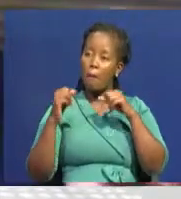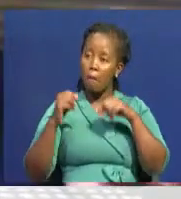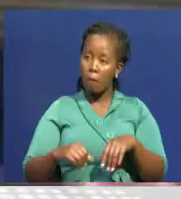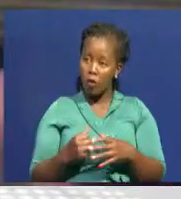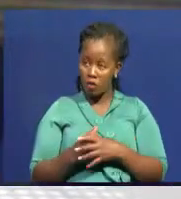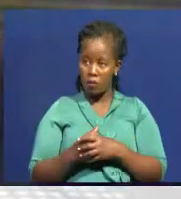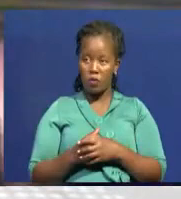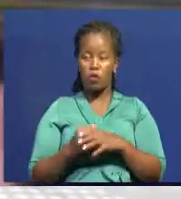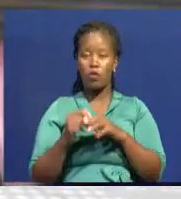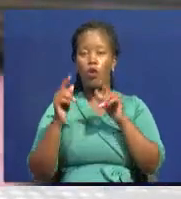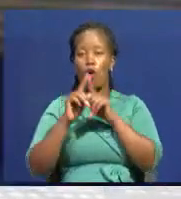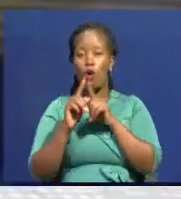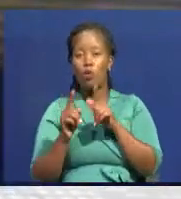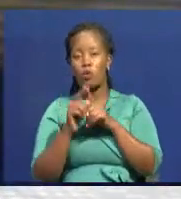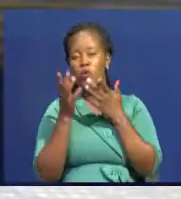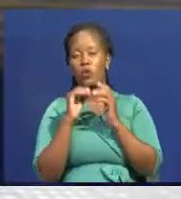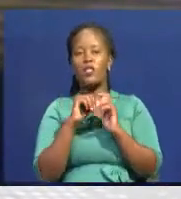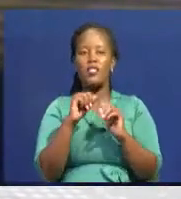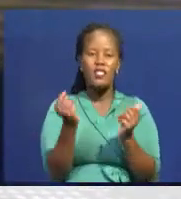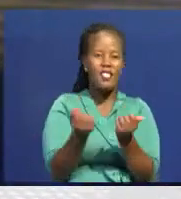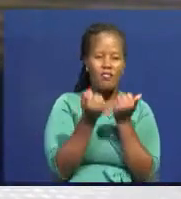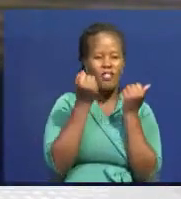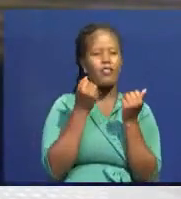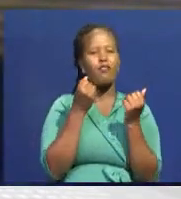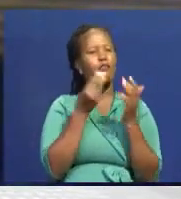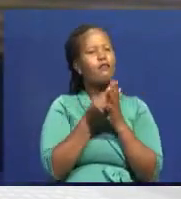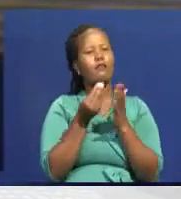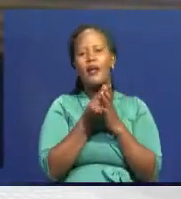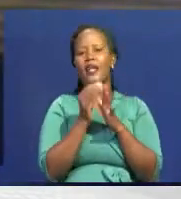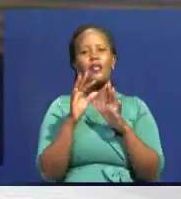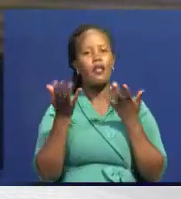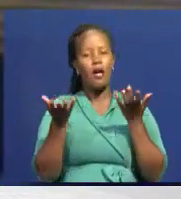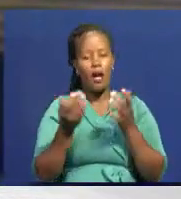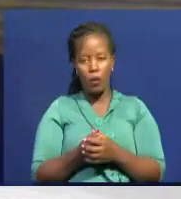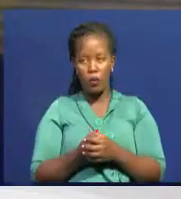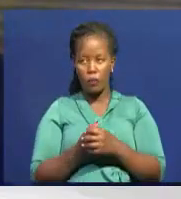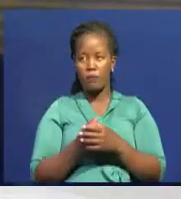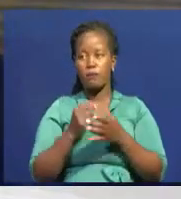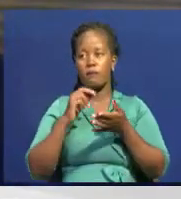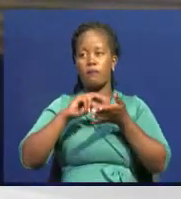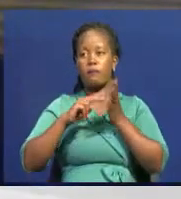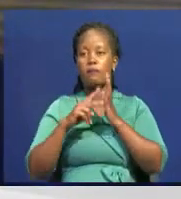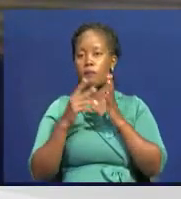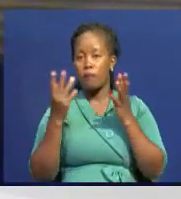and security and safety of these funds. So to